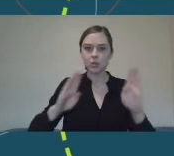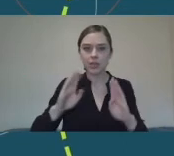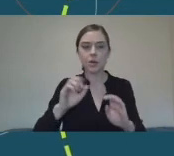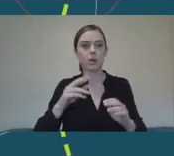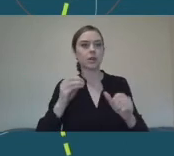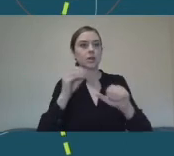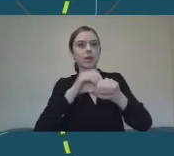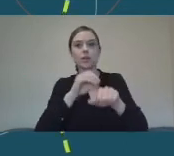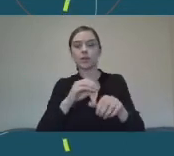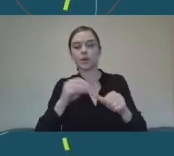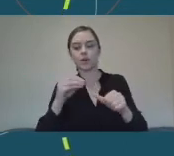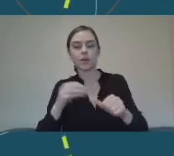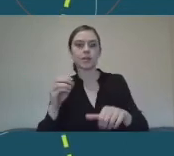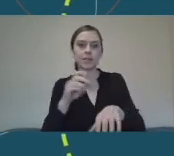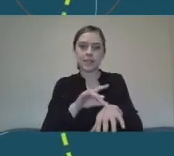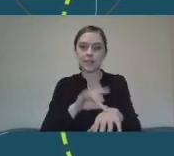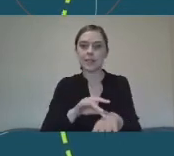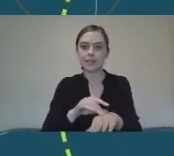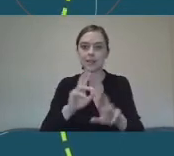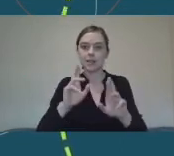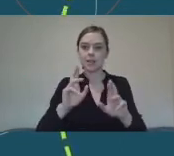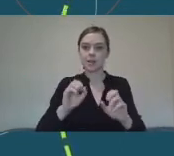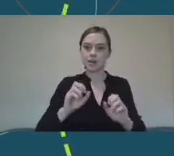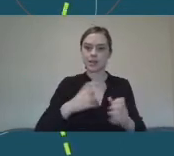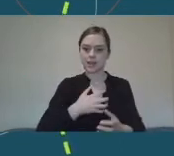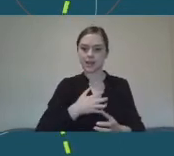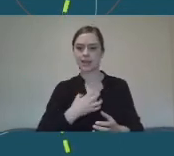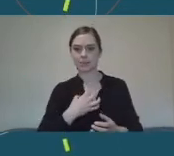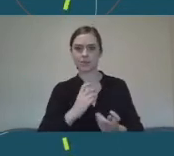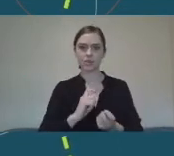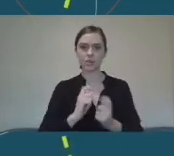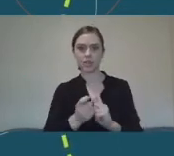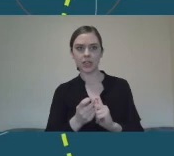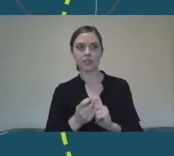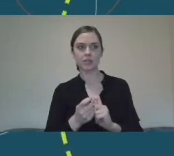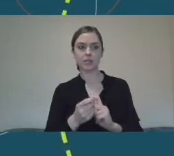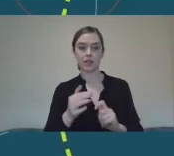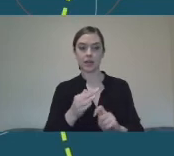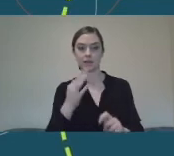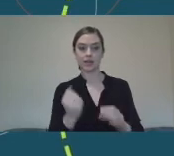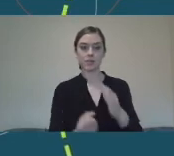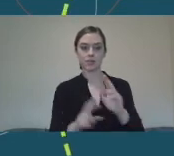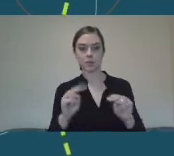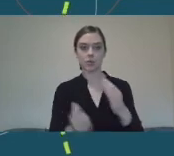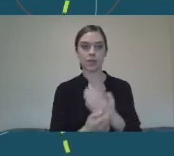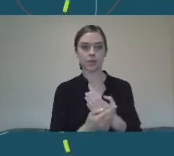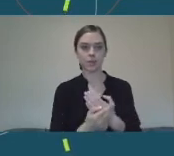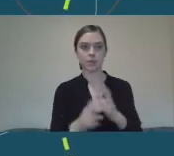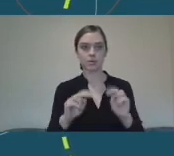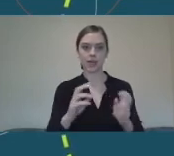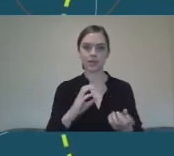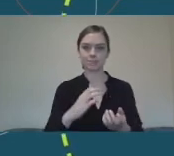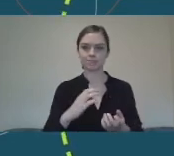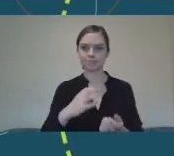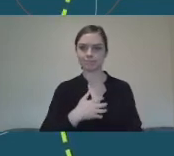condition and adapt according to, you know, this new area of function or health that they're engaged